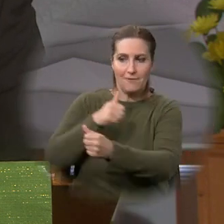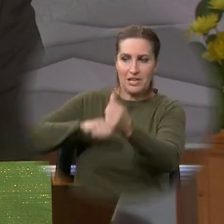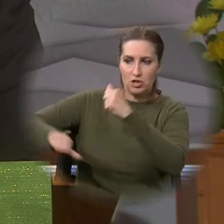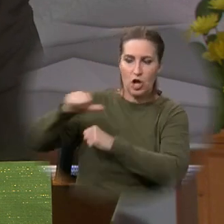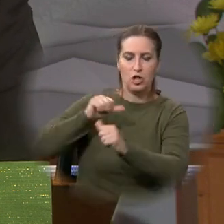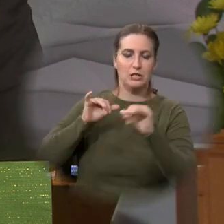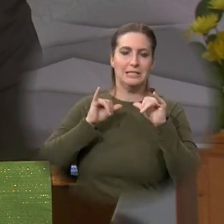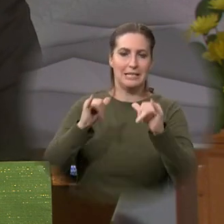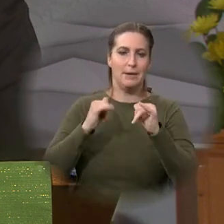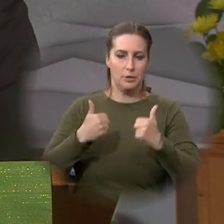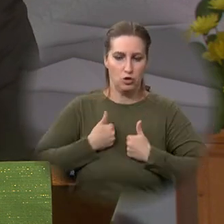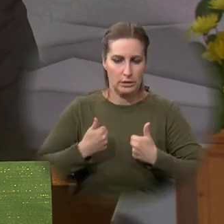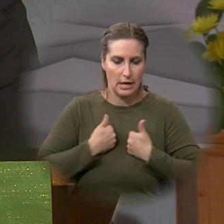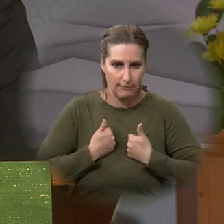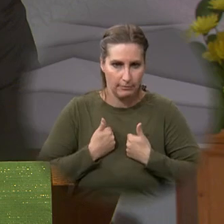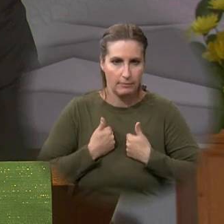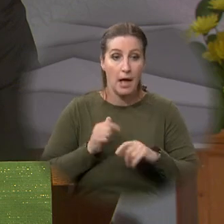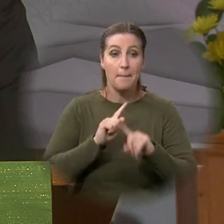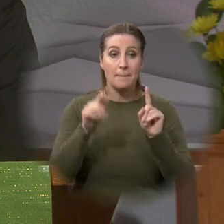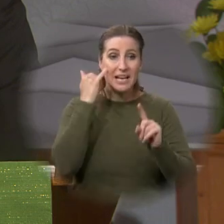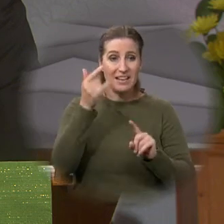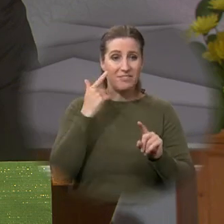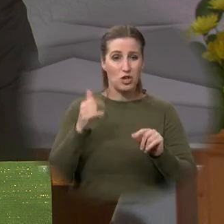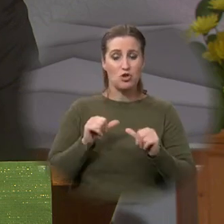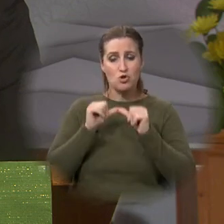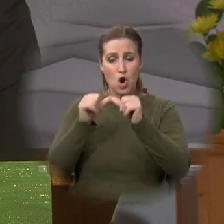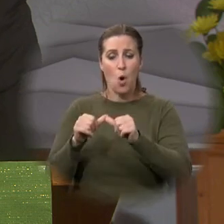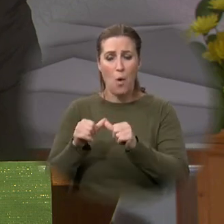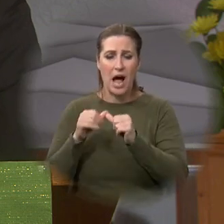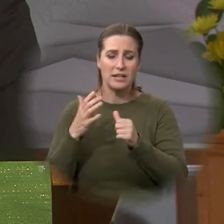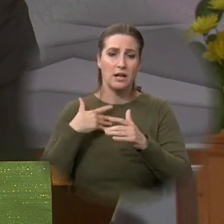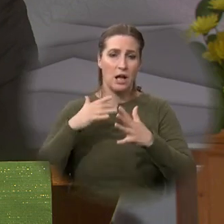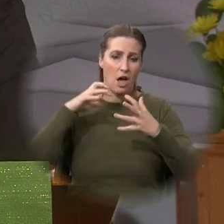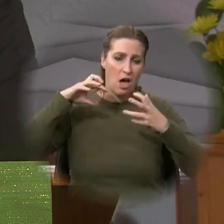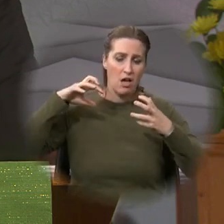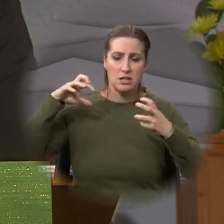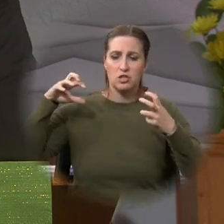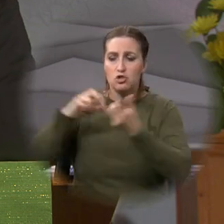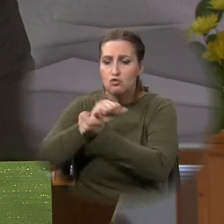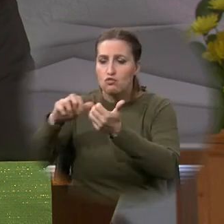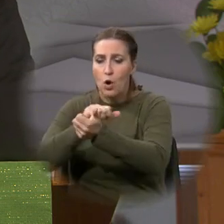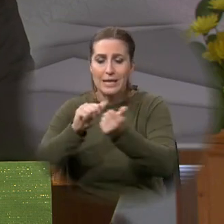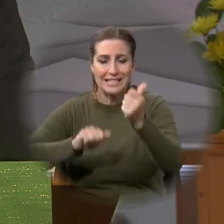as yourself. But if you can go on biting and devouring